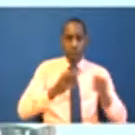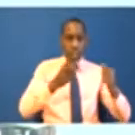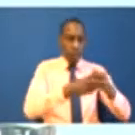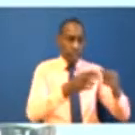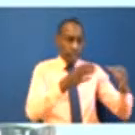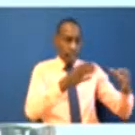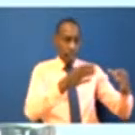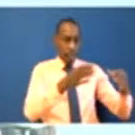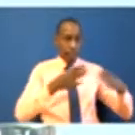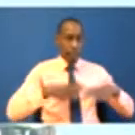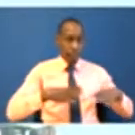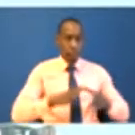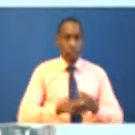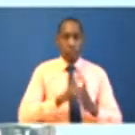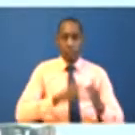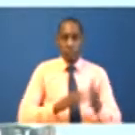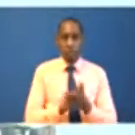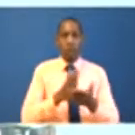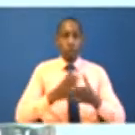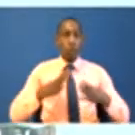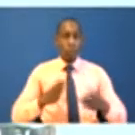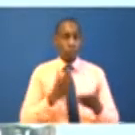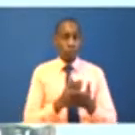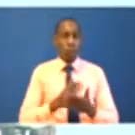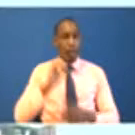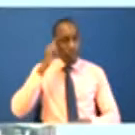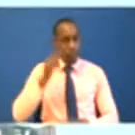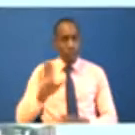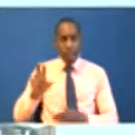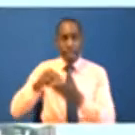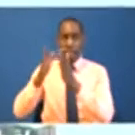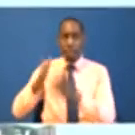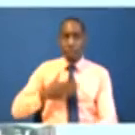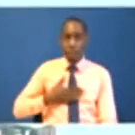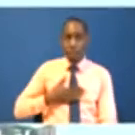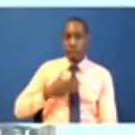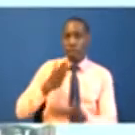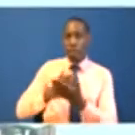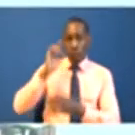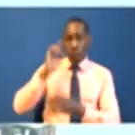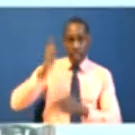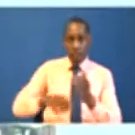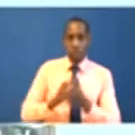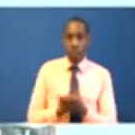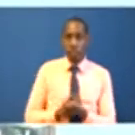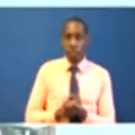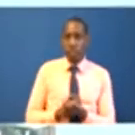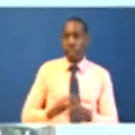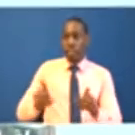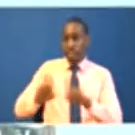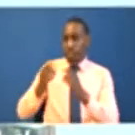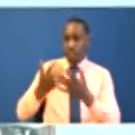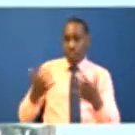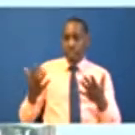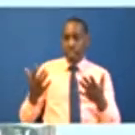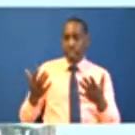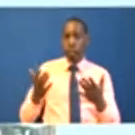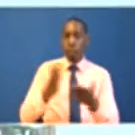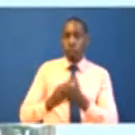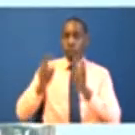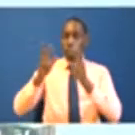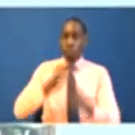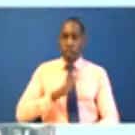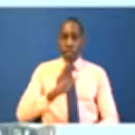something that people can be able to say wait a minute although i thought yoga was my candidate i actually think shiro you talk about something that i should stop at least it resonates with